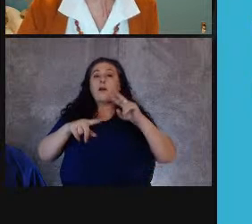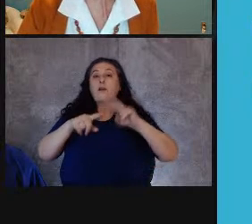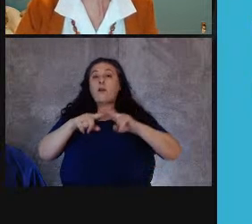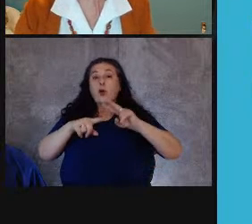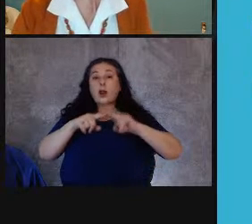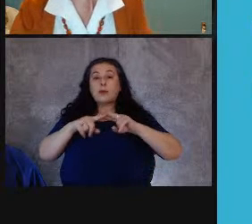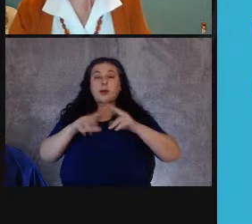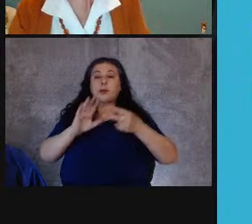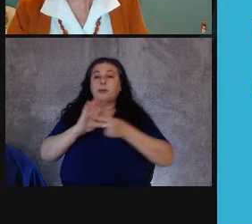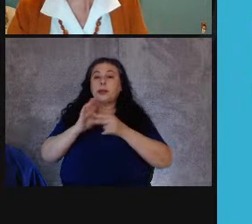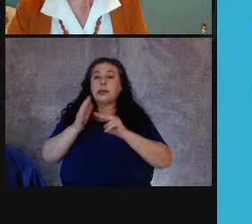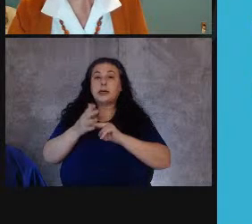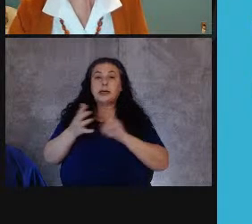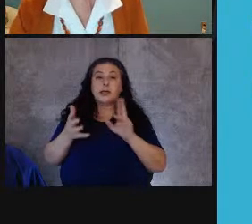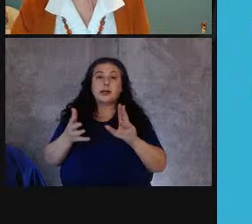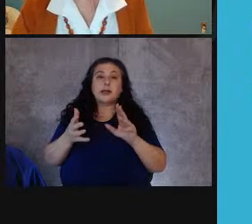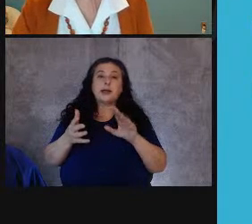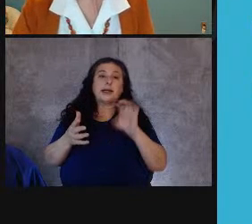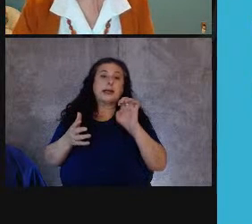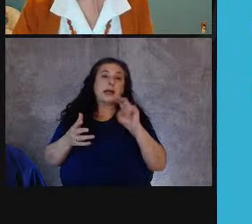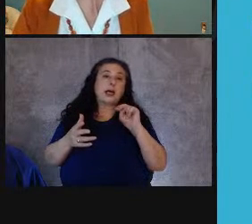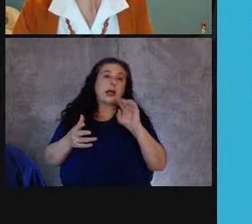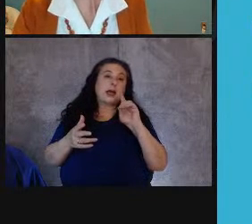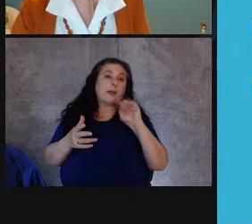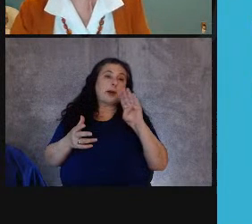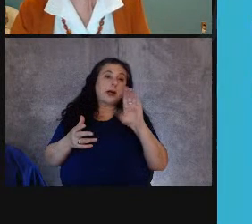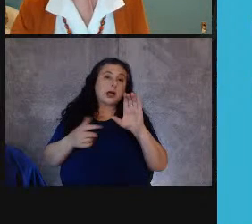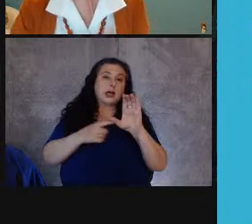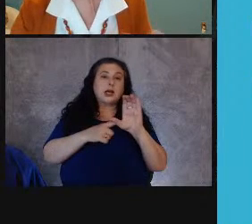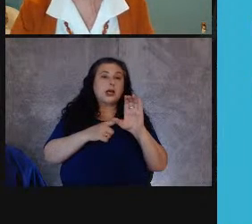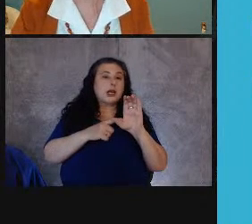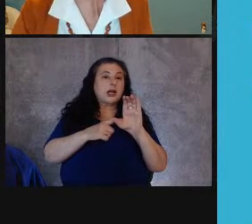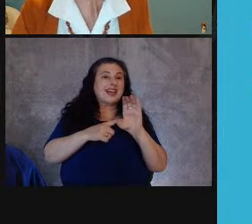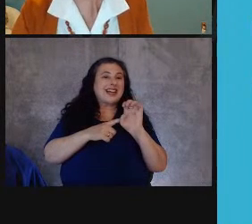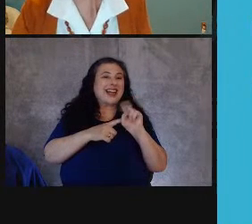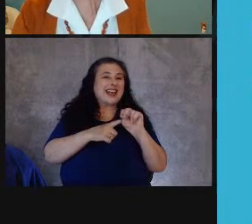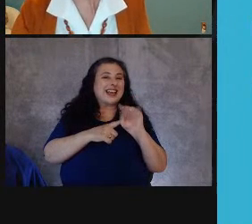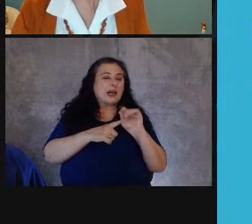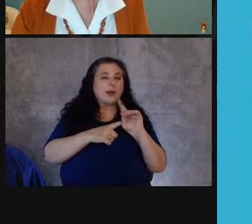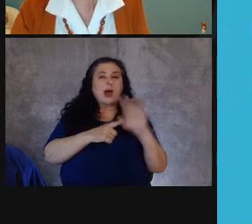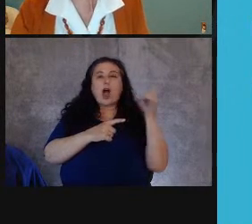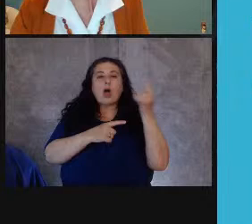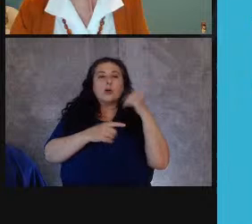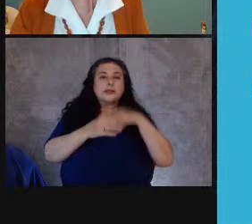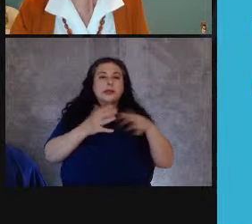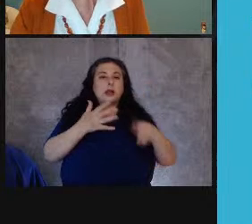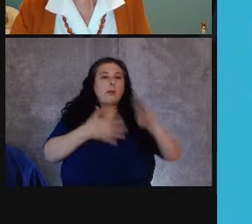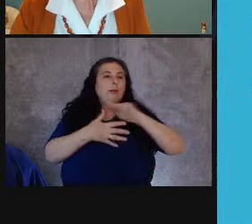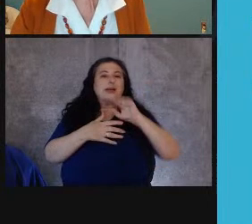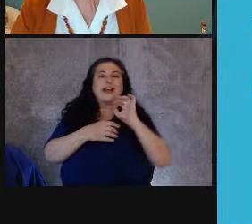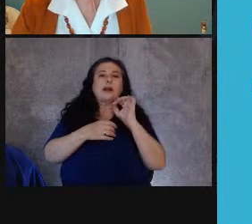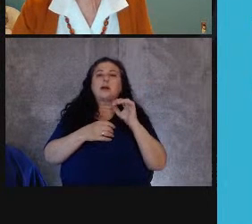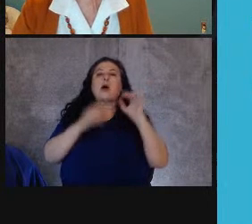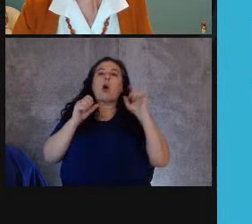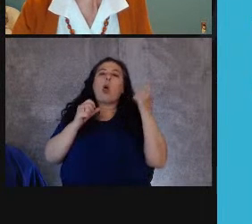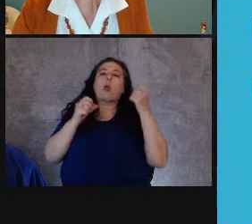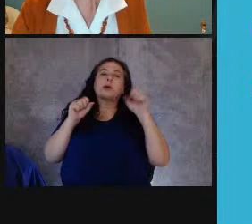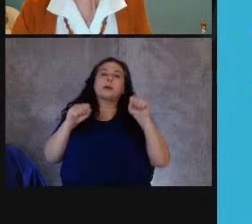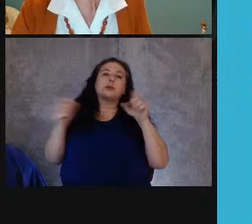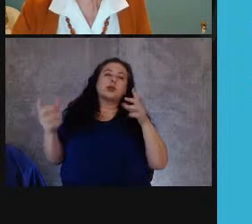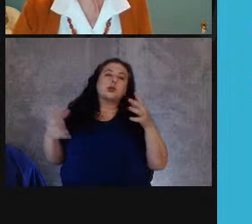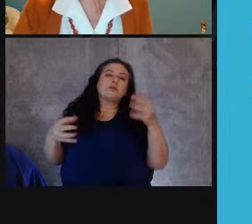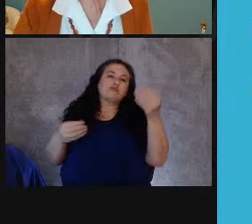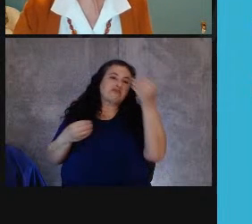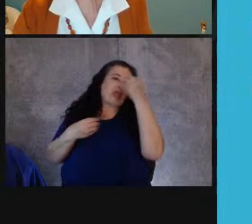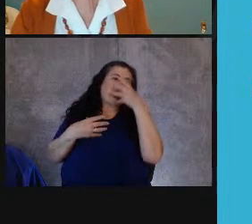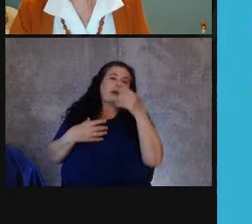what they mean. Endemic, an endemic disease is something that's always in the population. So